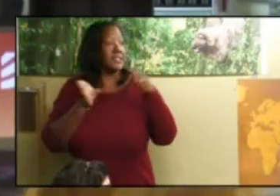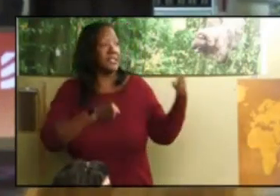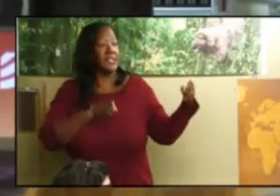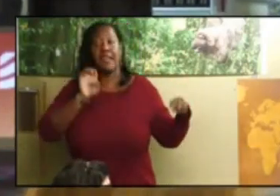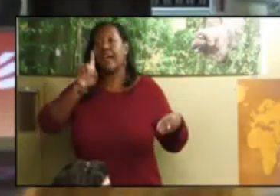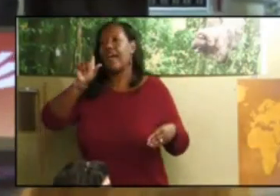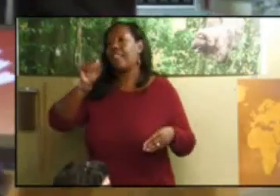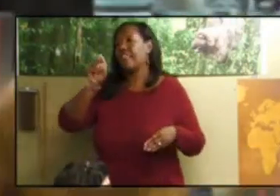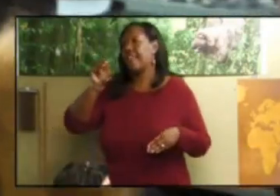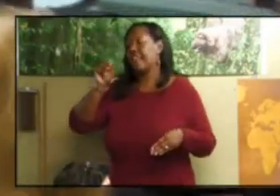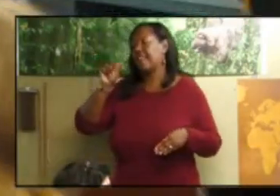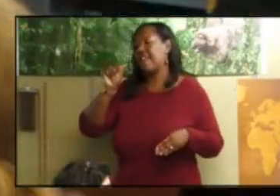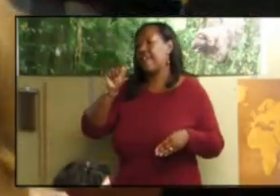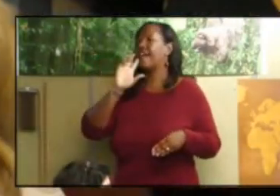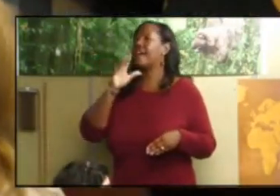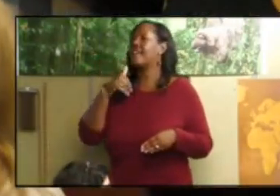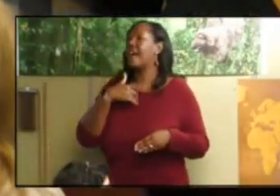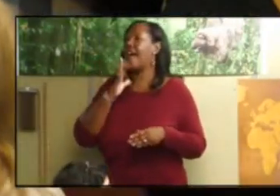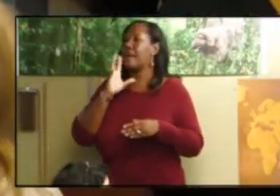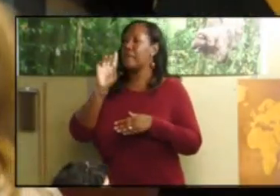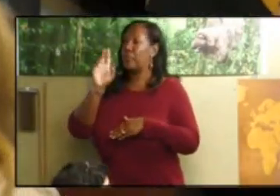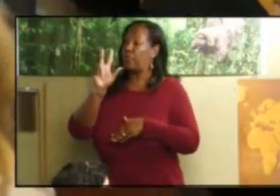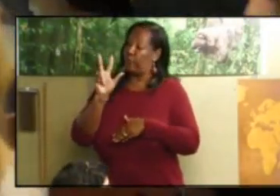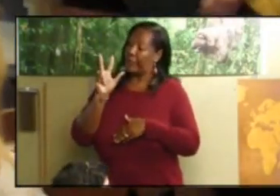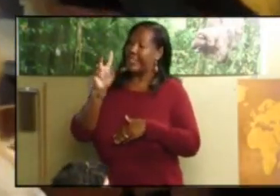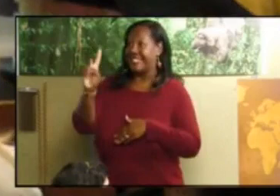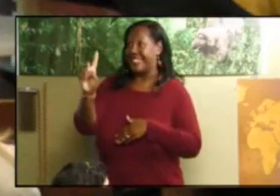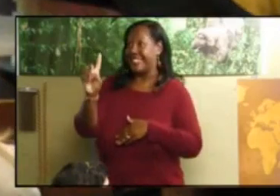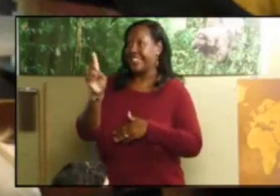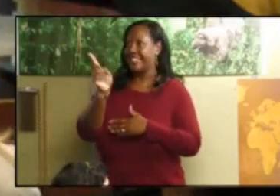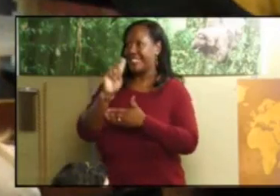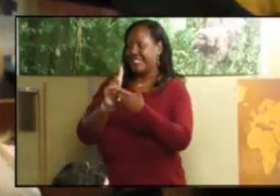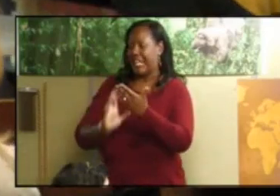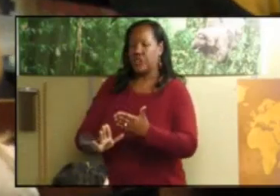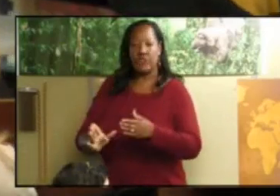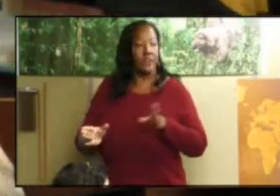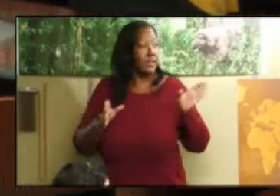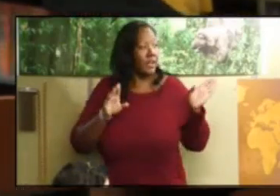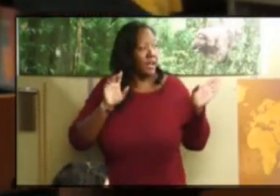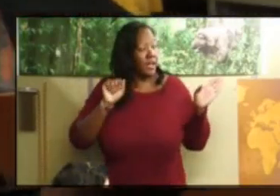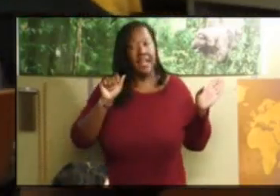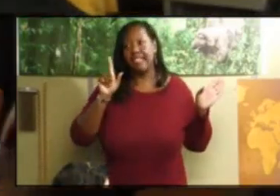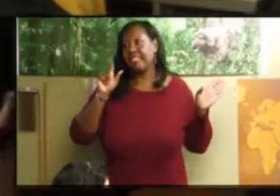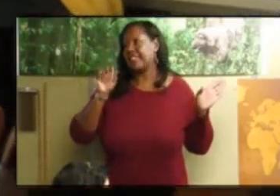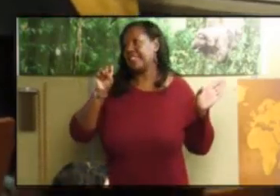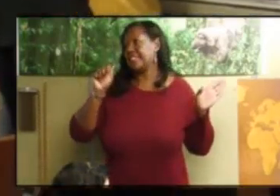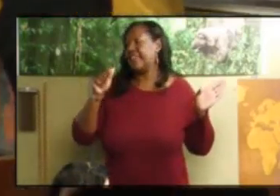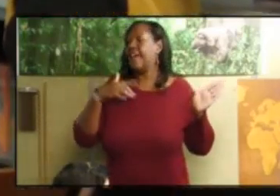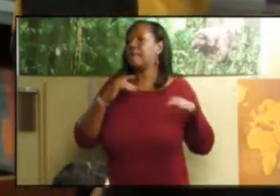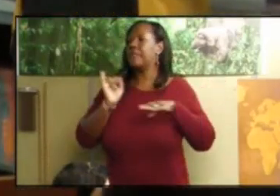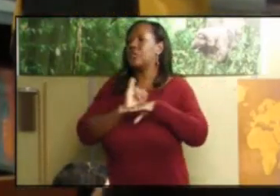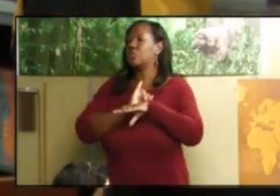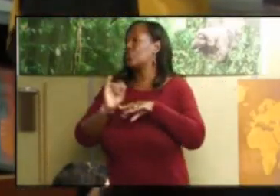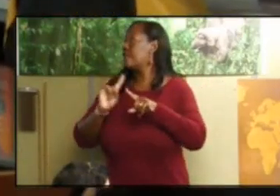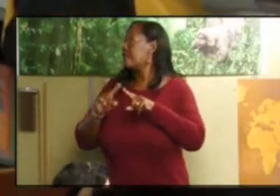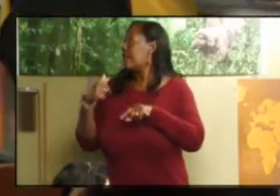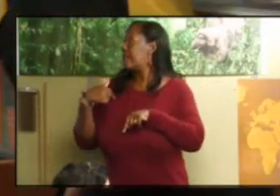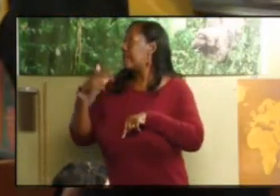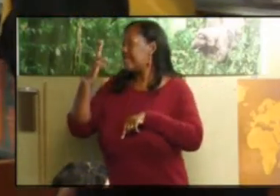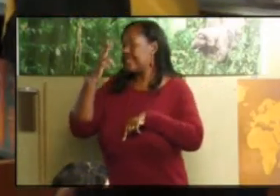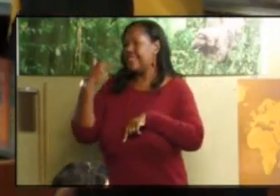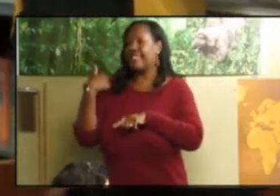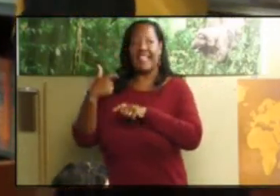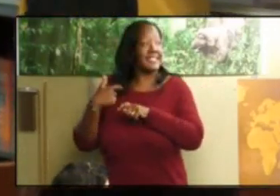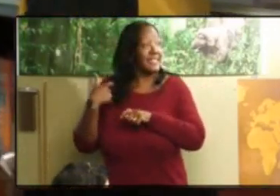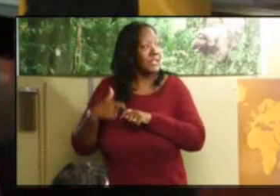3D exhibit designer here. Hello, I'm Luisa Serradilla, and I'm the SIE intern from the Latino Museum Studies program.